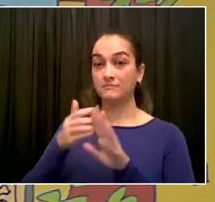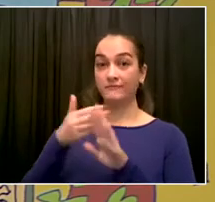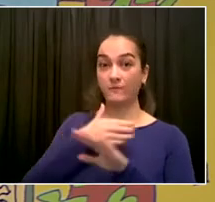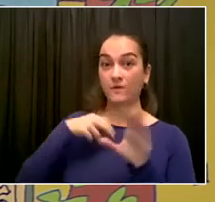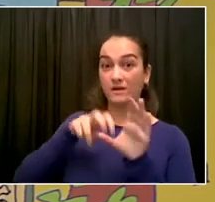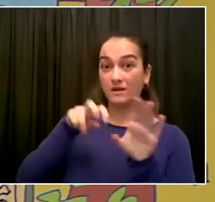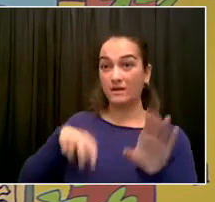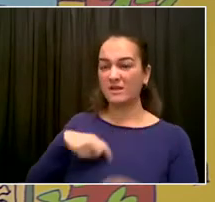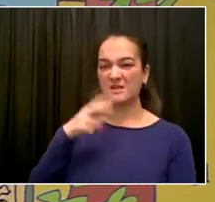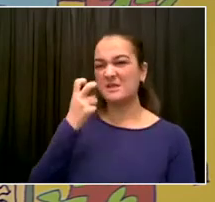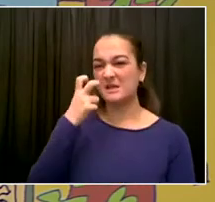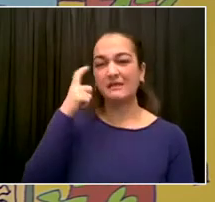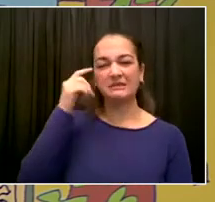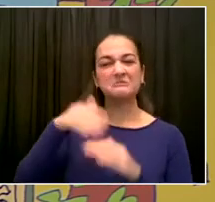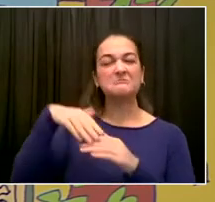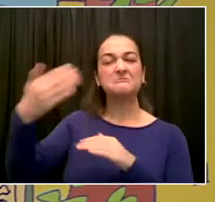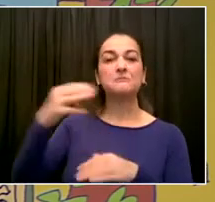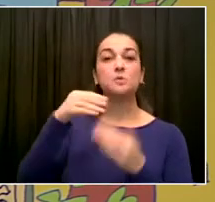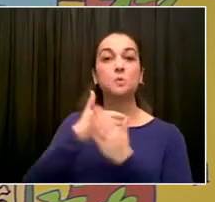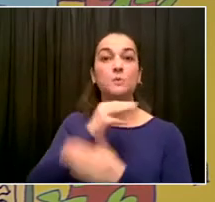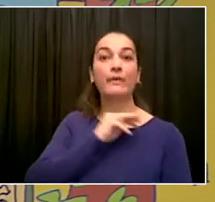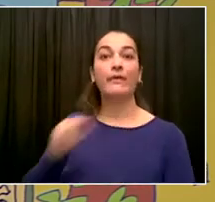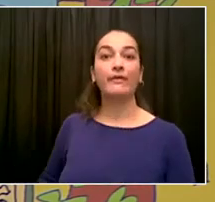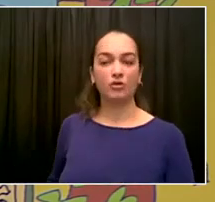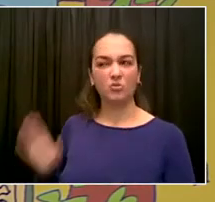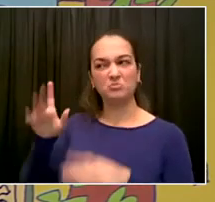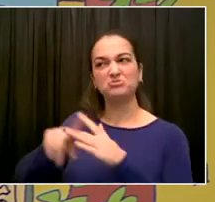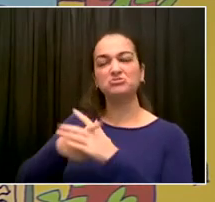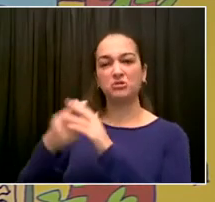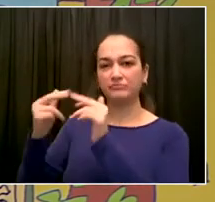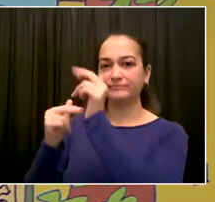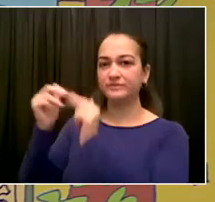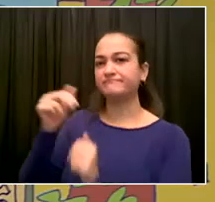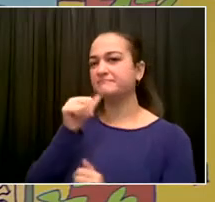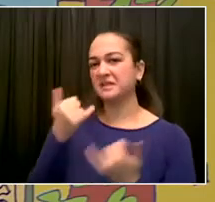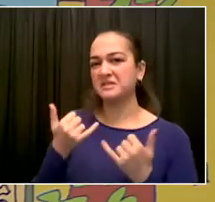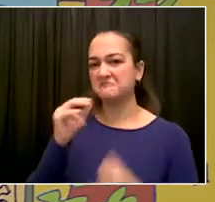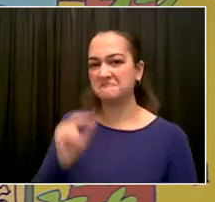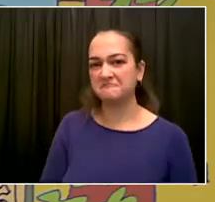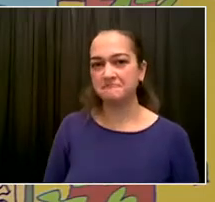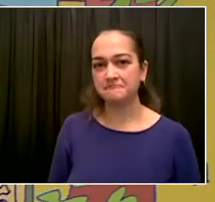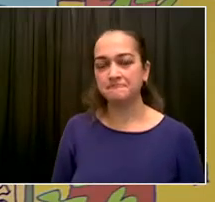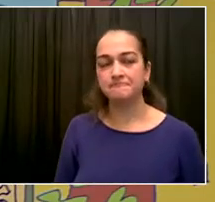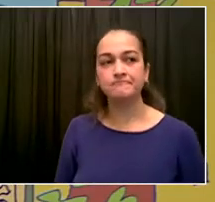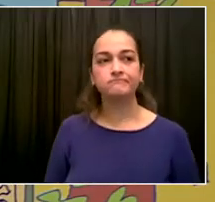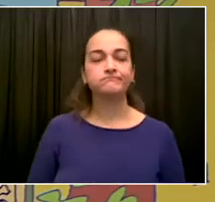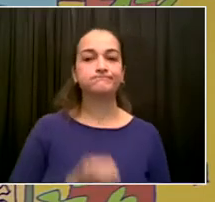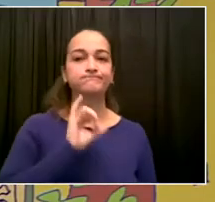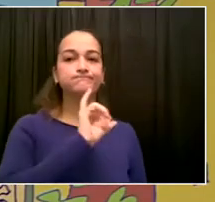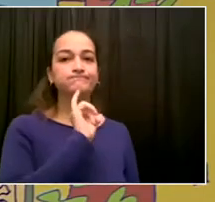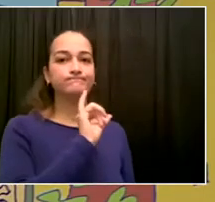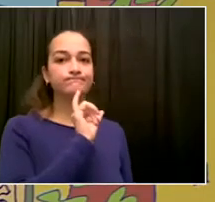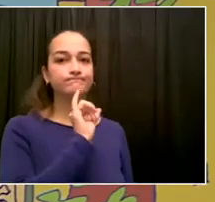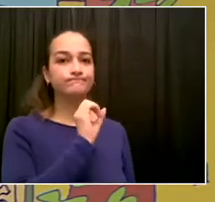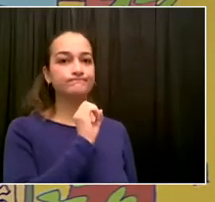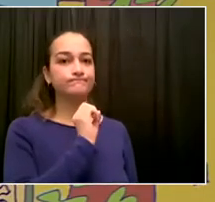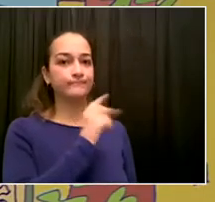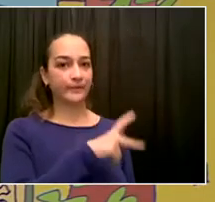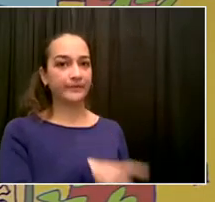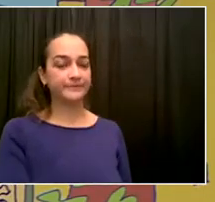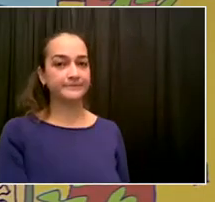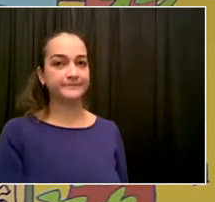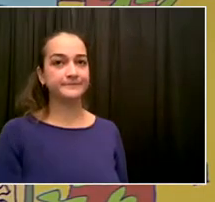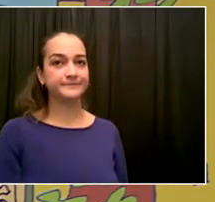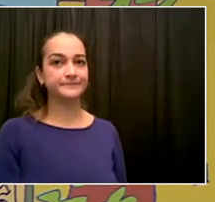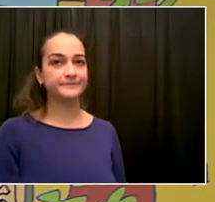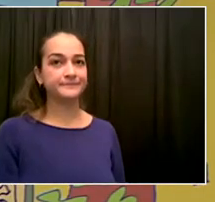Thanks. And I wanted to get your take. So I read two profiles of Eric Adams this weekend and today, and just profiling him as a candidate